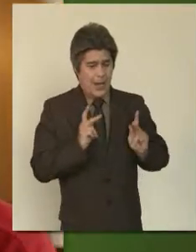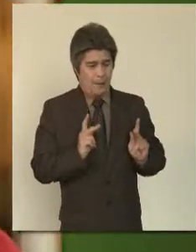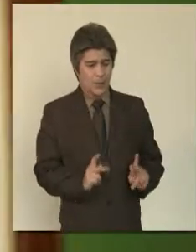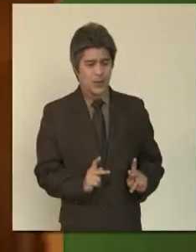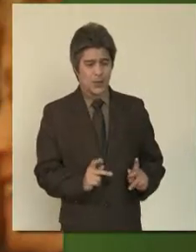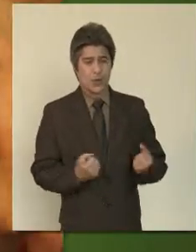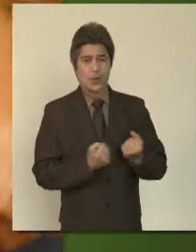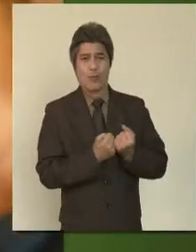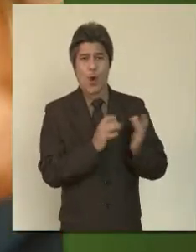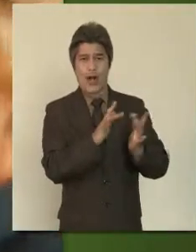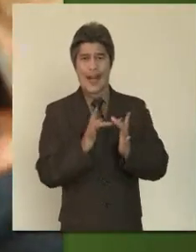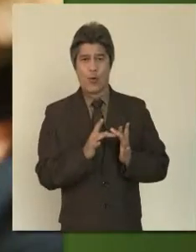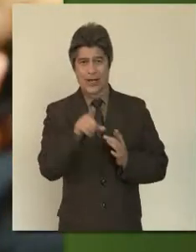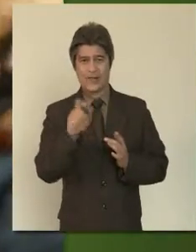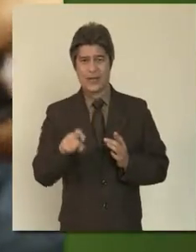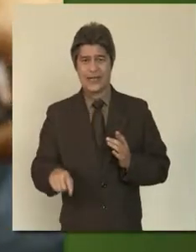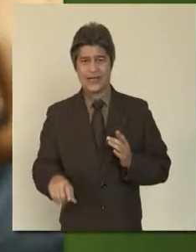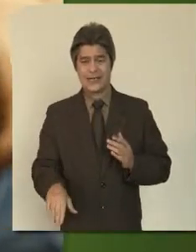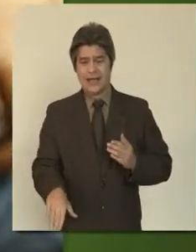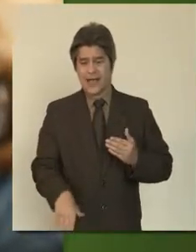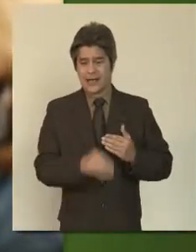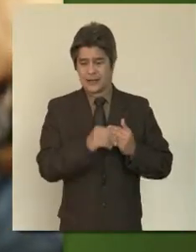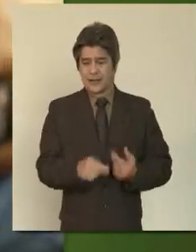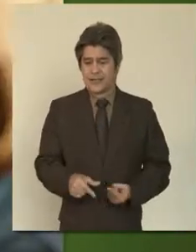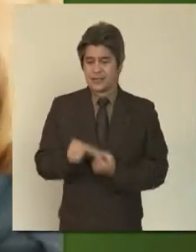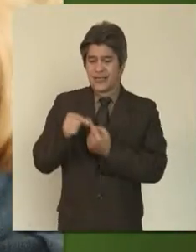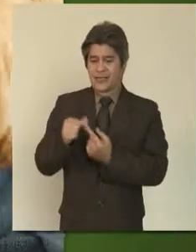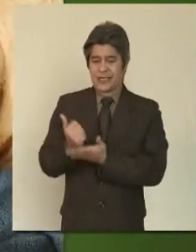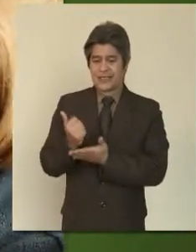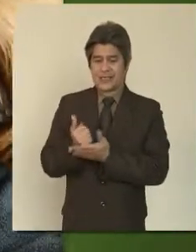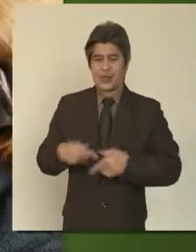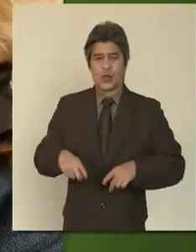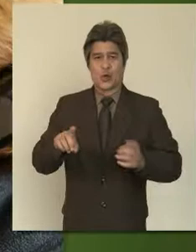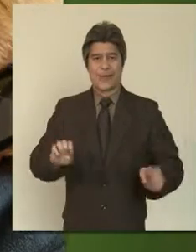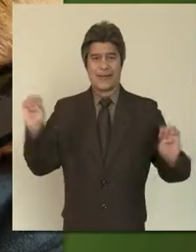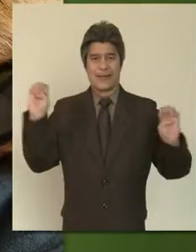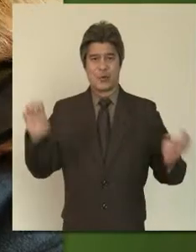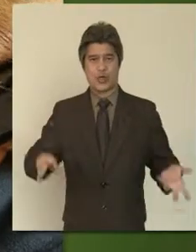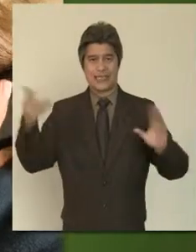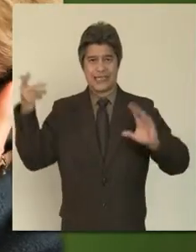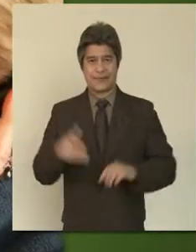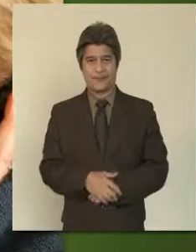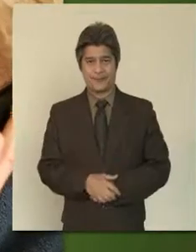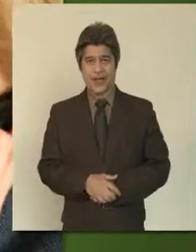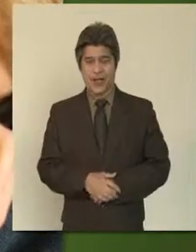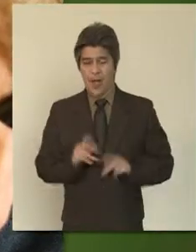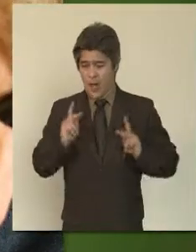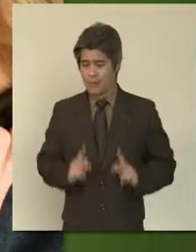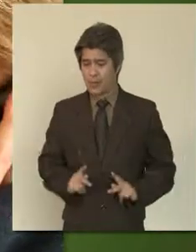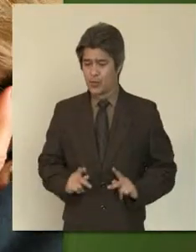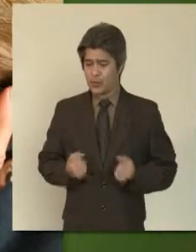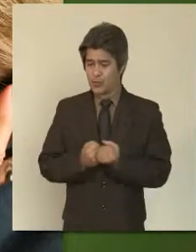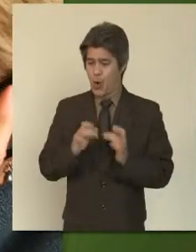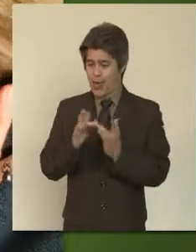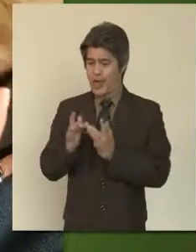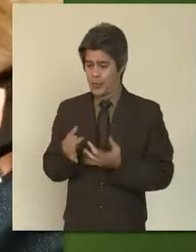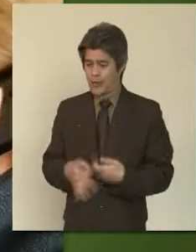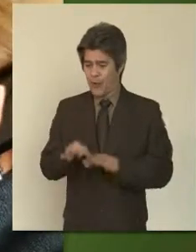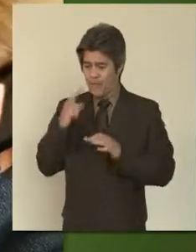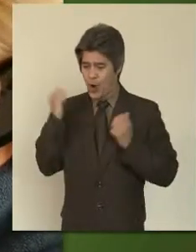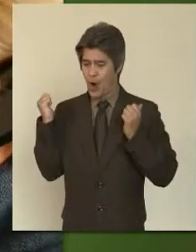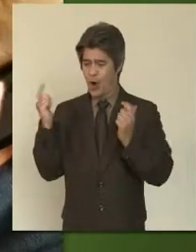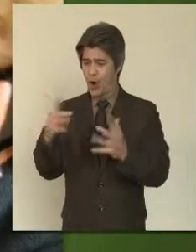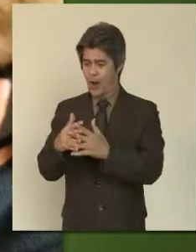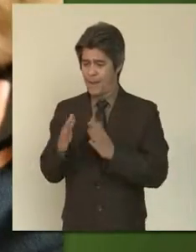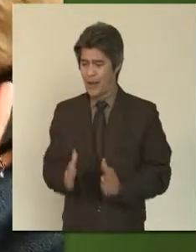Create a personal support network if you need special assistance during an emergency. A personal support network is very important for all Americans,